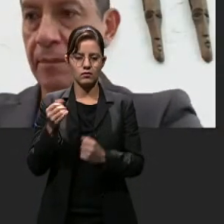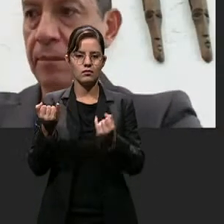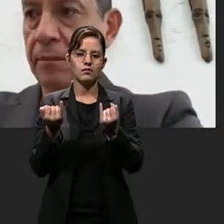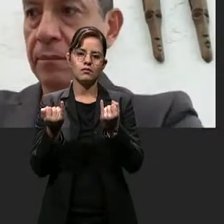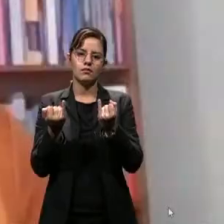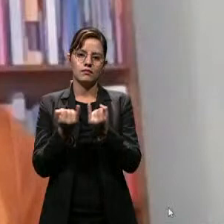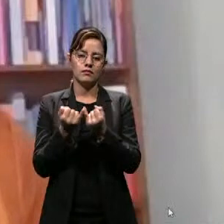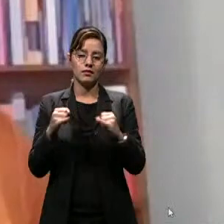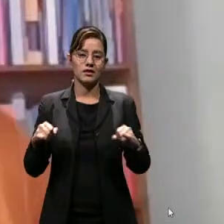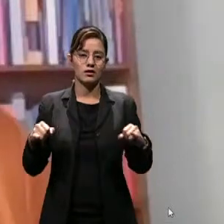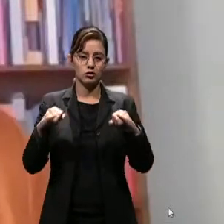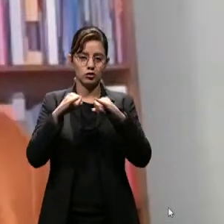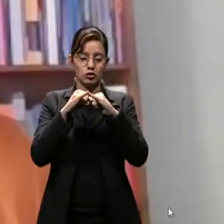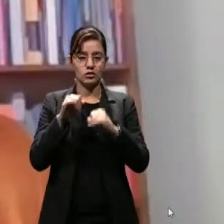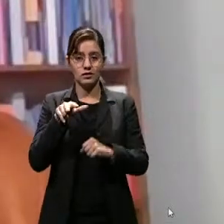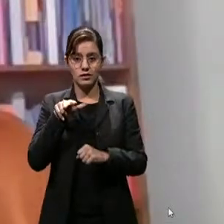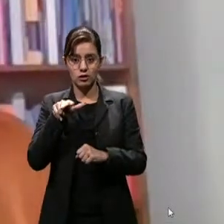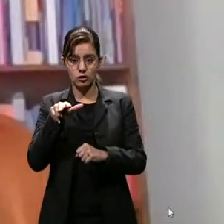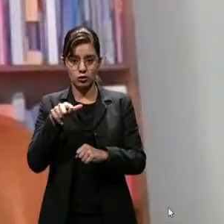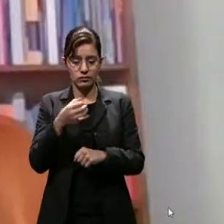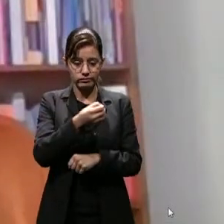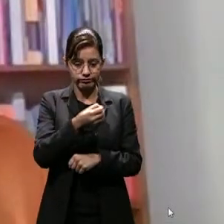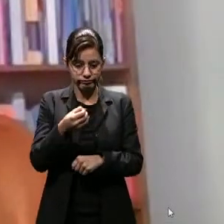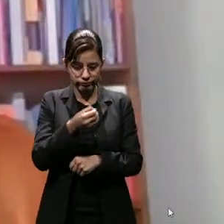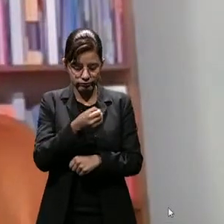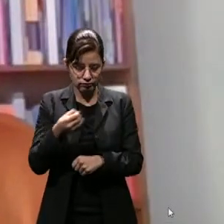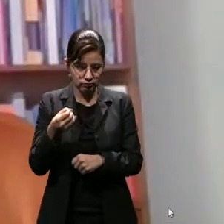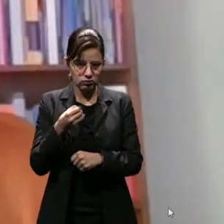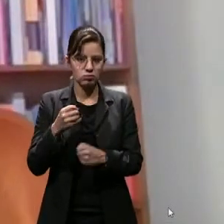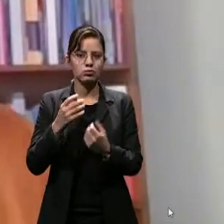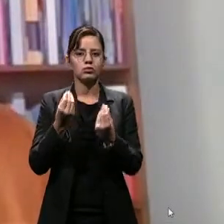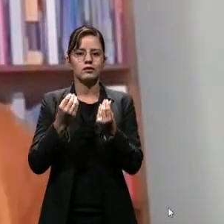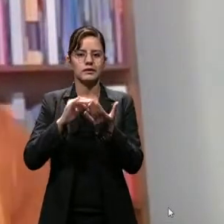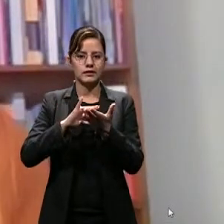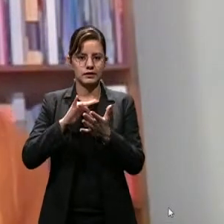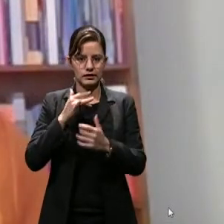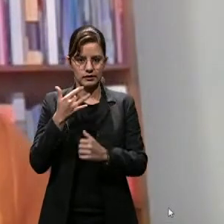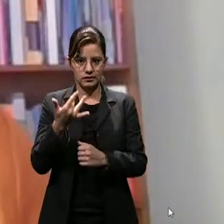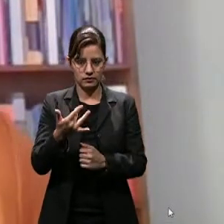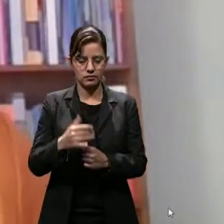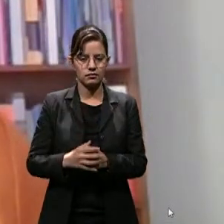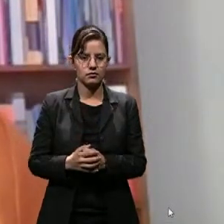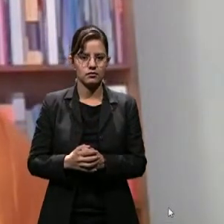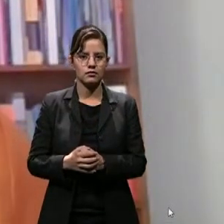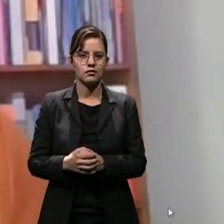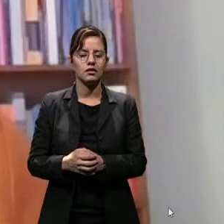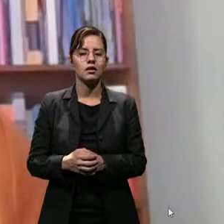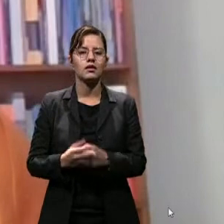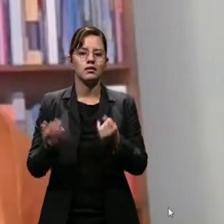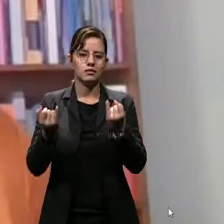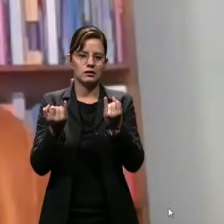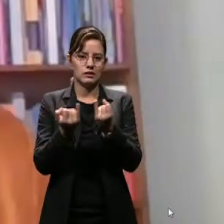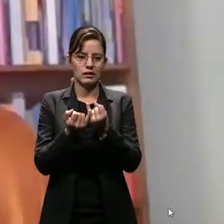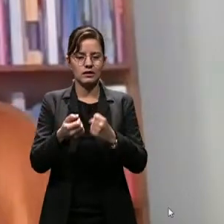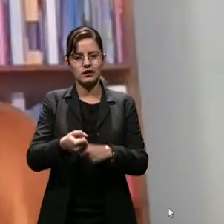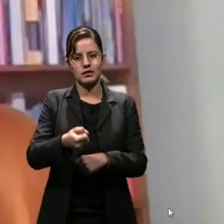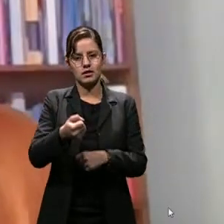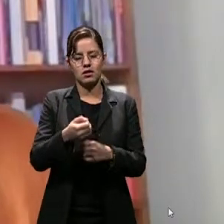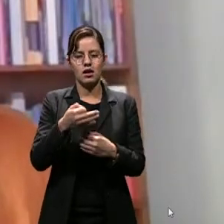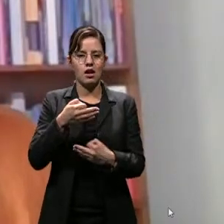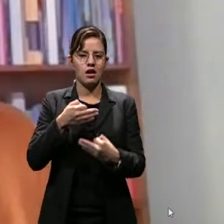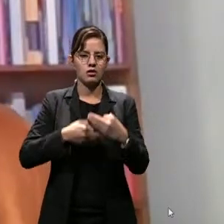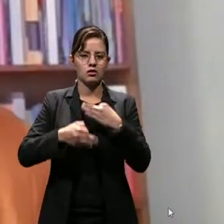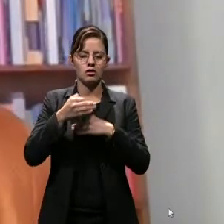18 institutions and organizations that are part of this initiative. I also want to greet